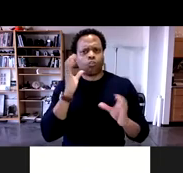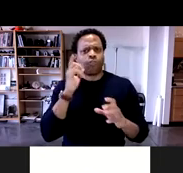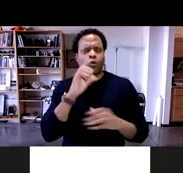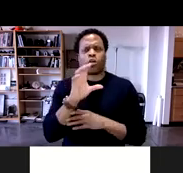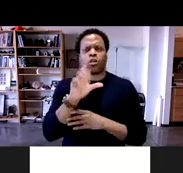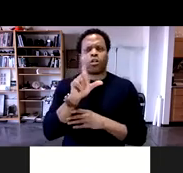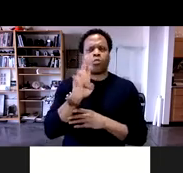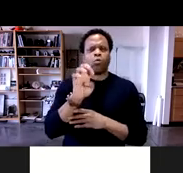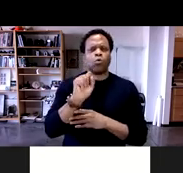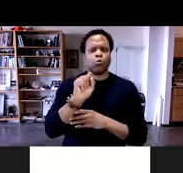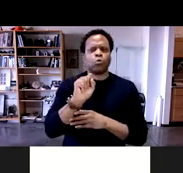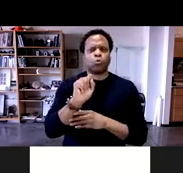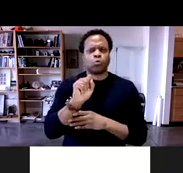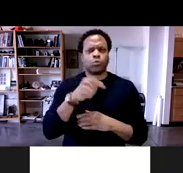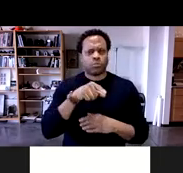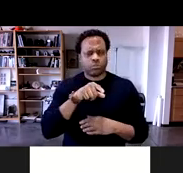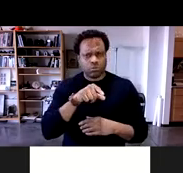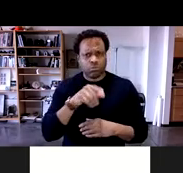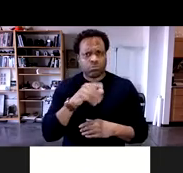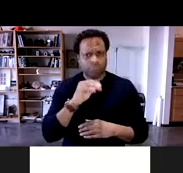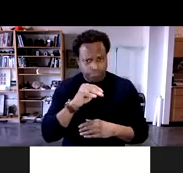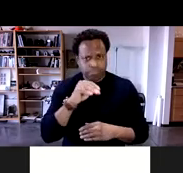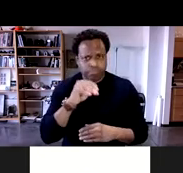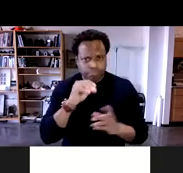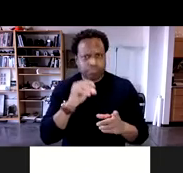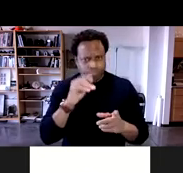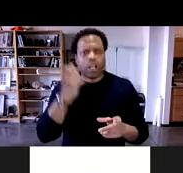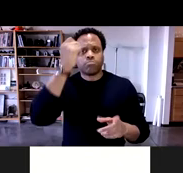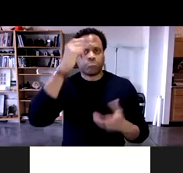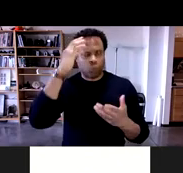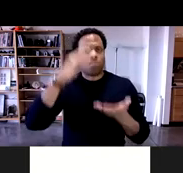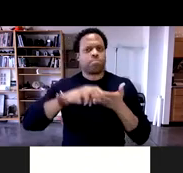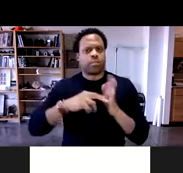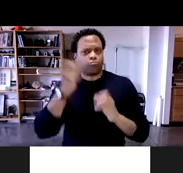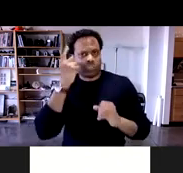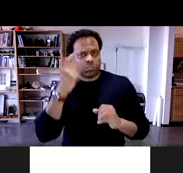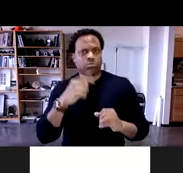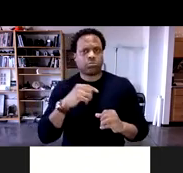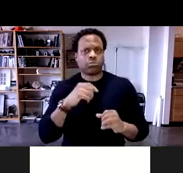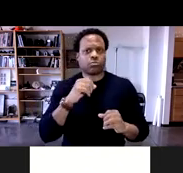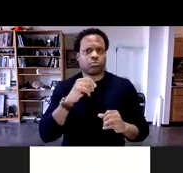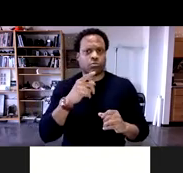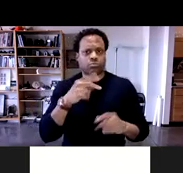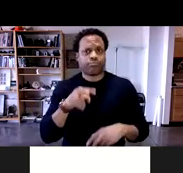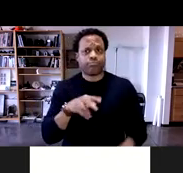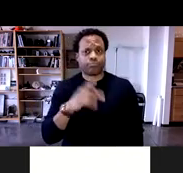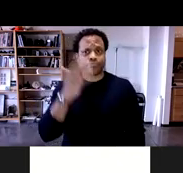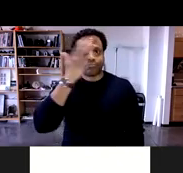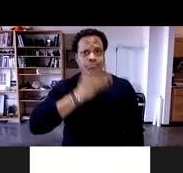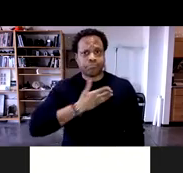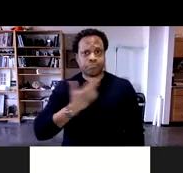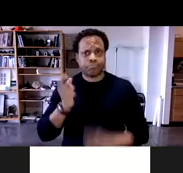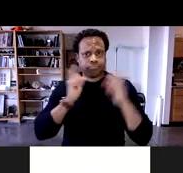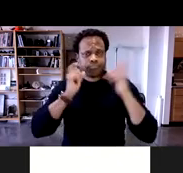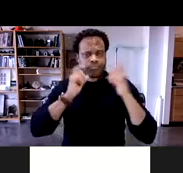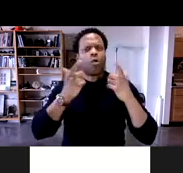at. So that way you can sort of look for clues on their face as well. If they're nodding and they're, scrunching their eyebrows like, yes, okay, I